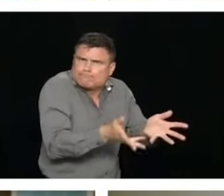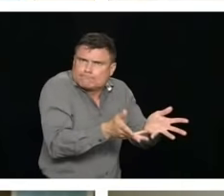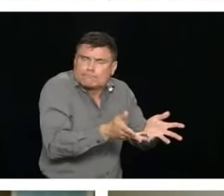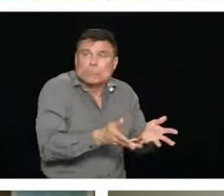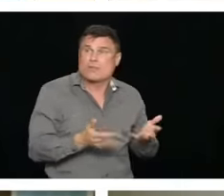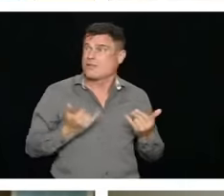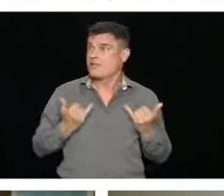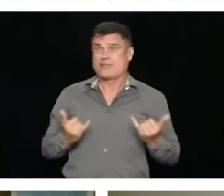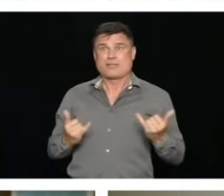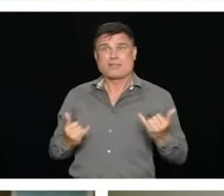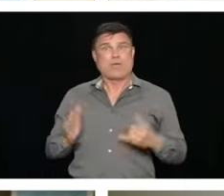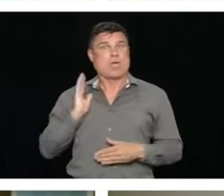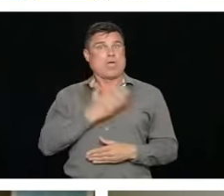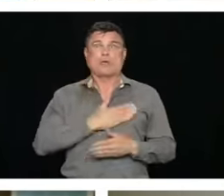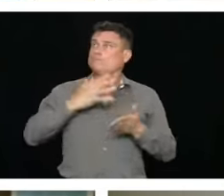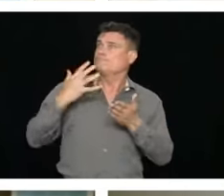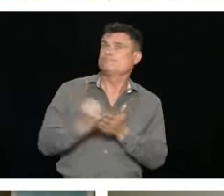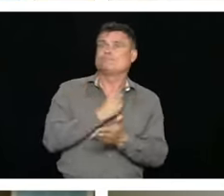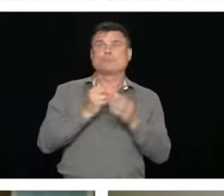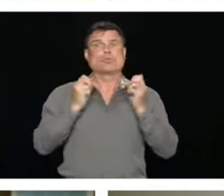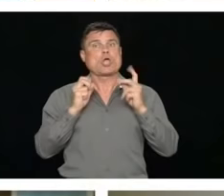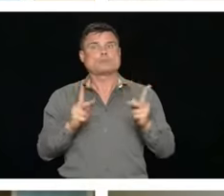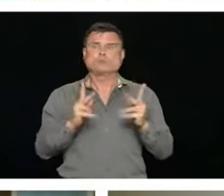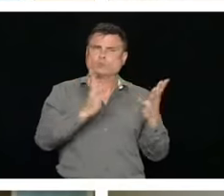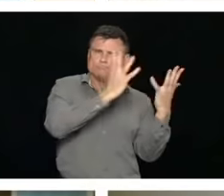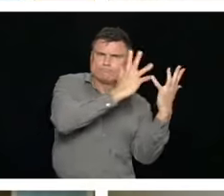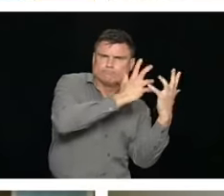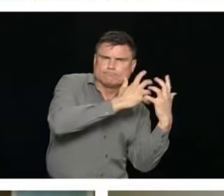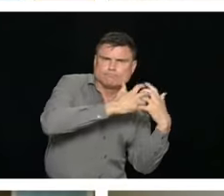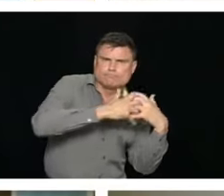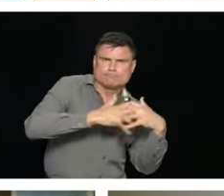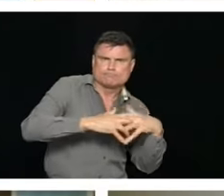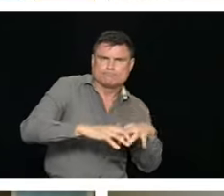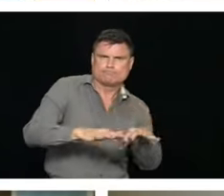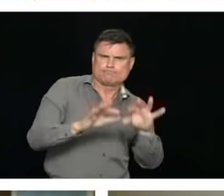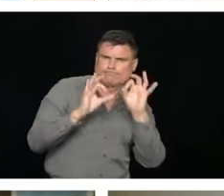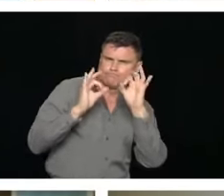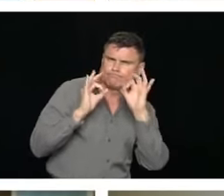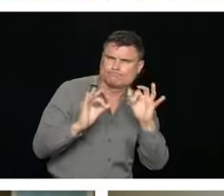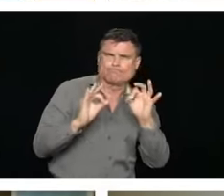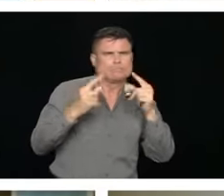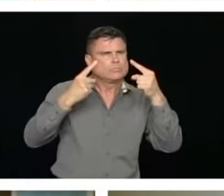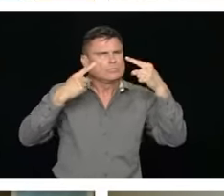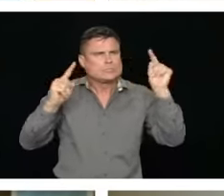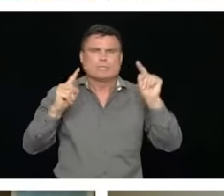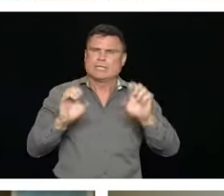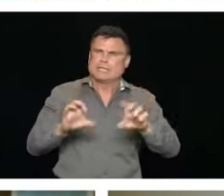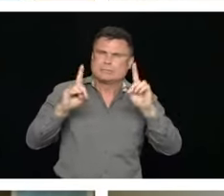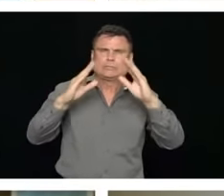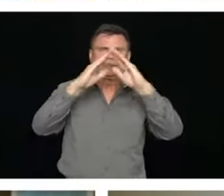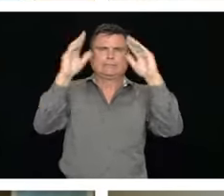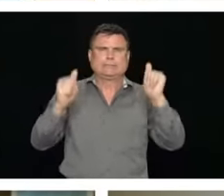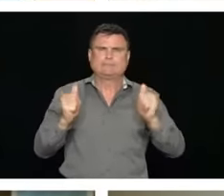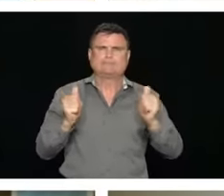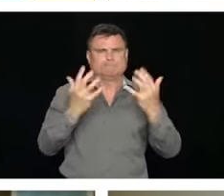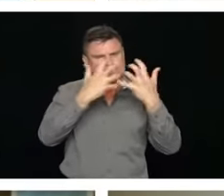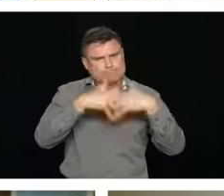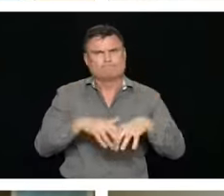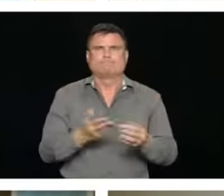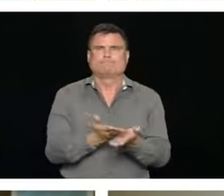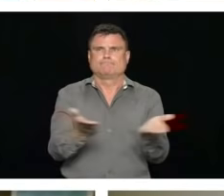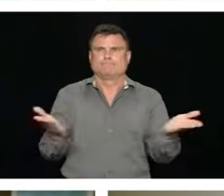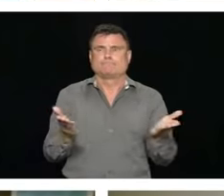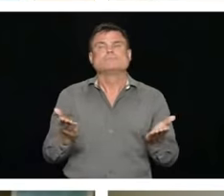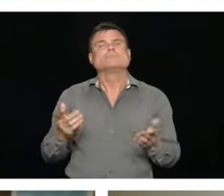you what works and what doesn't, and how we can take that forward into the fall, where we know things might get a little